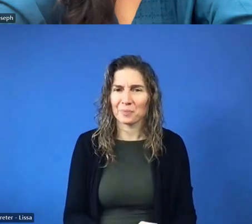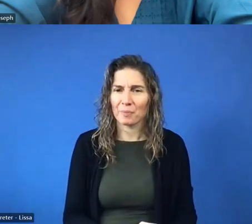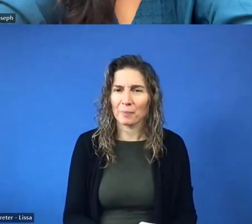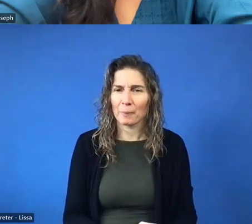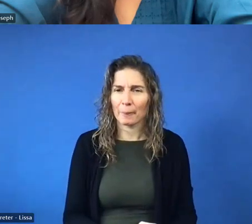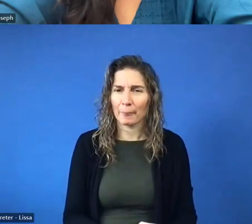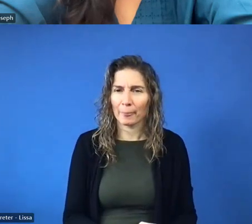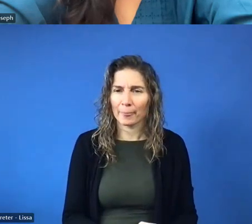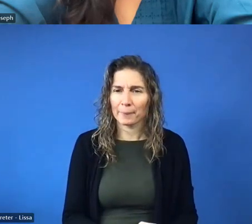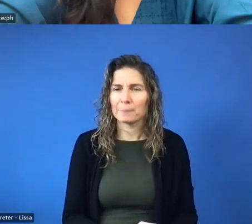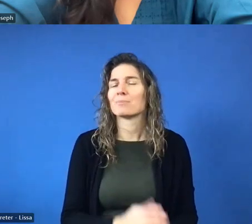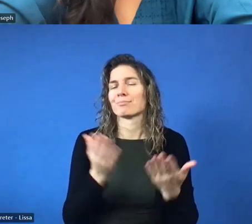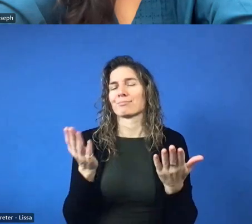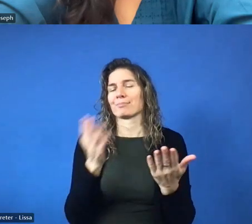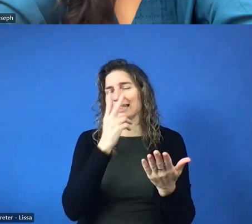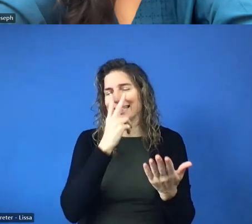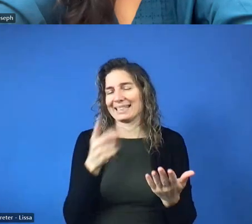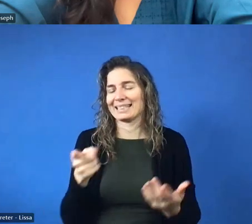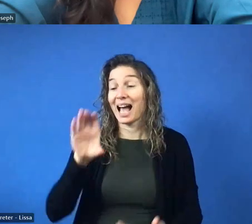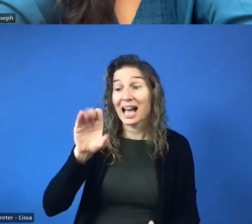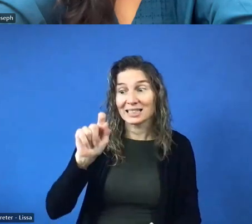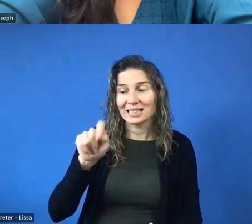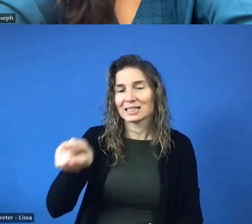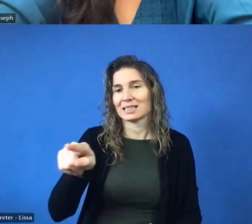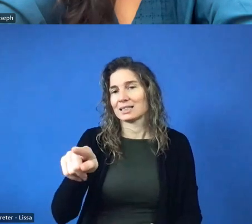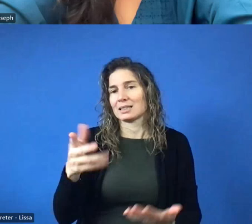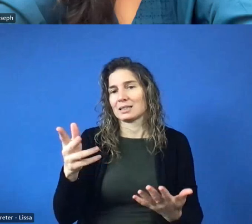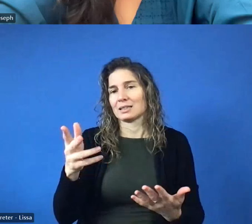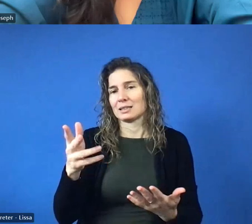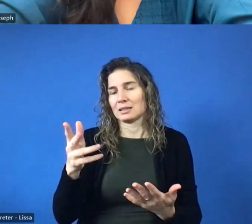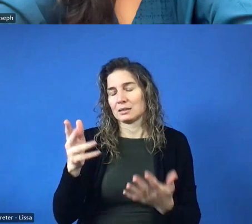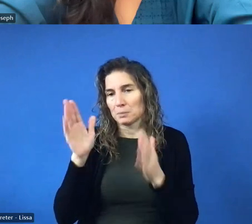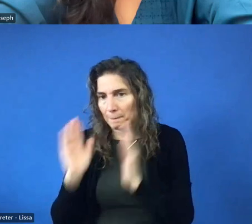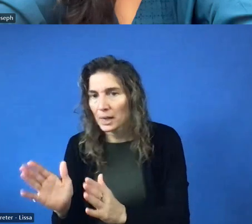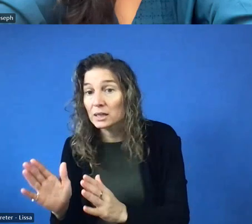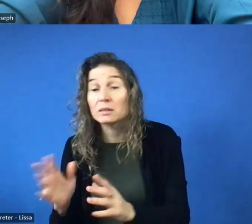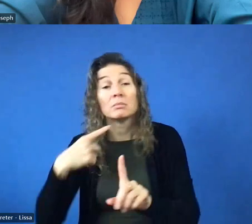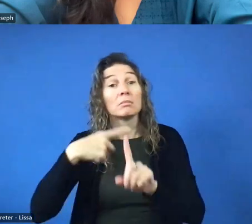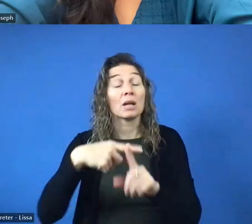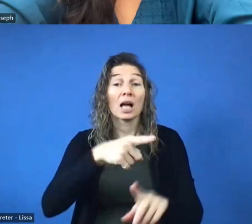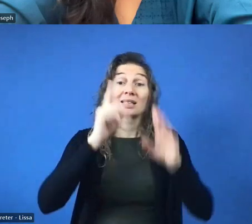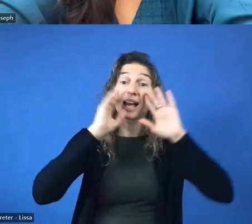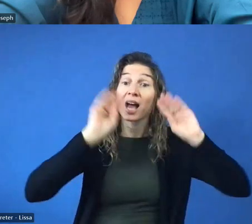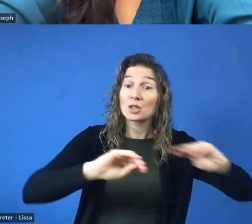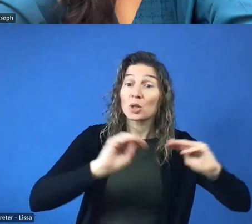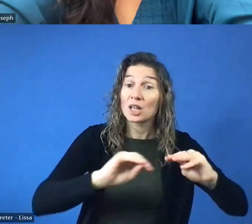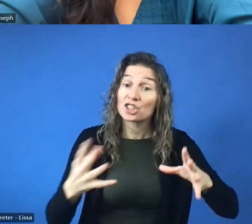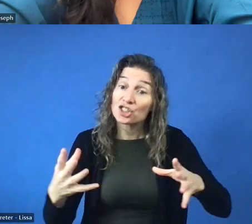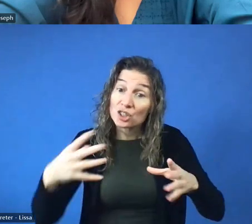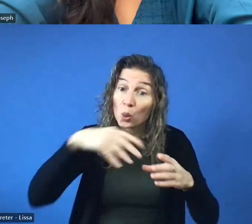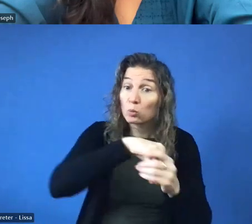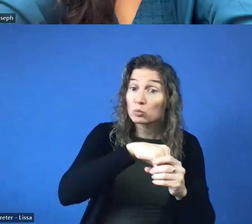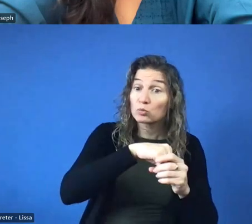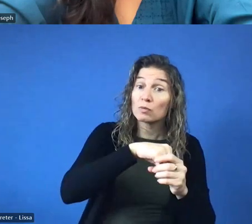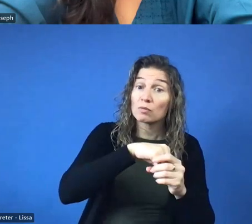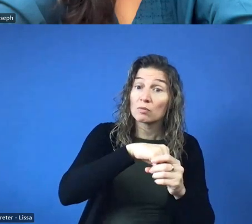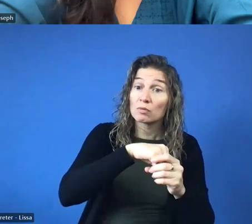that ICT is also crucial in inclusive education, and that there are various ways